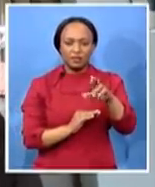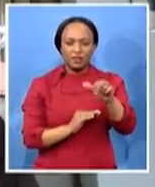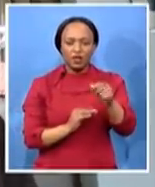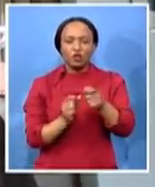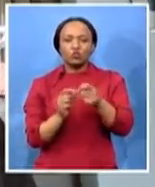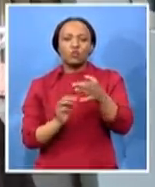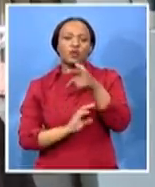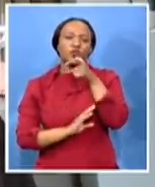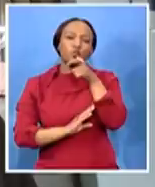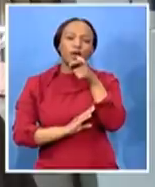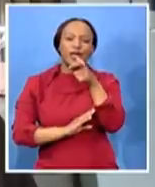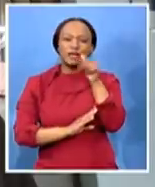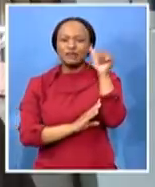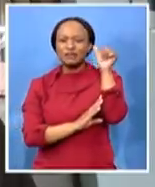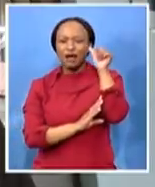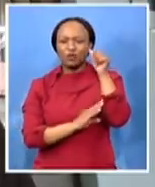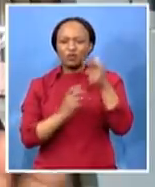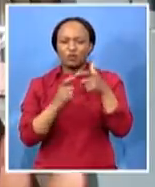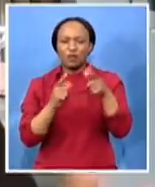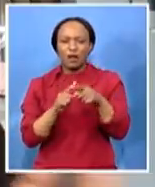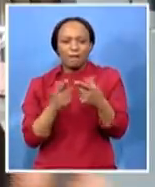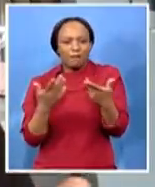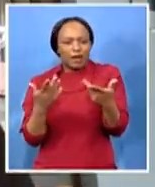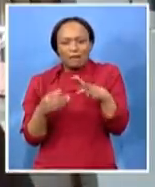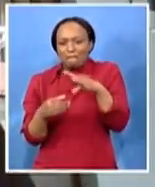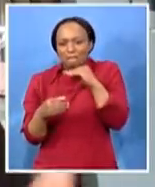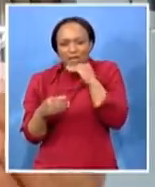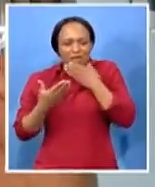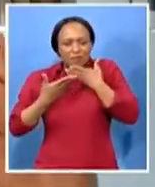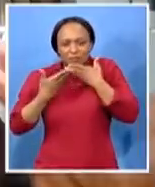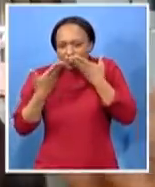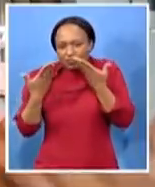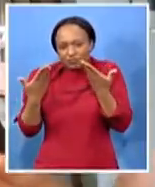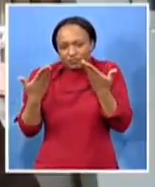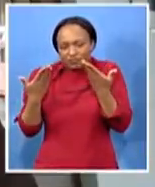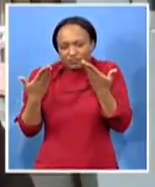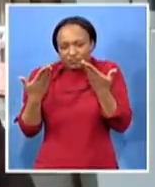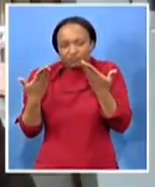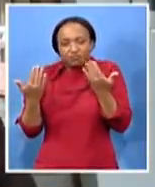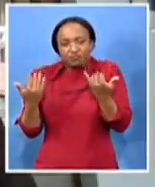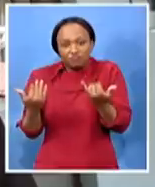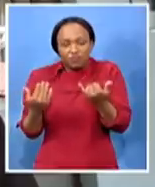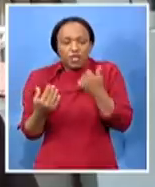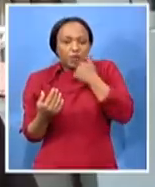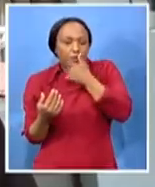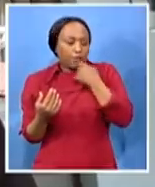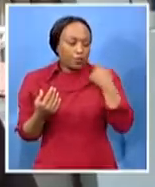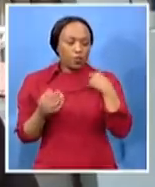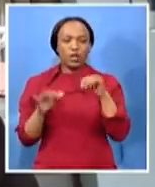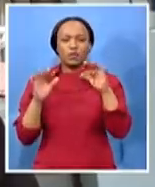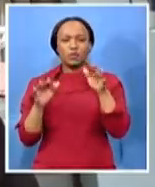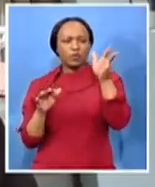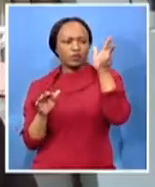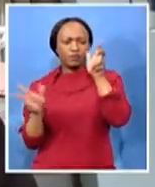but without meaning. Yeah. And this is what, at least of late, when people listen to the leadership of the ANC, they hear